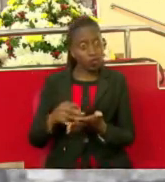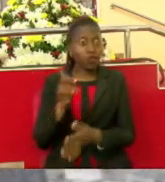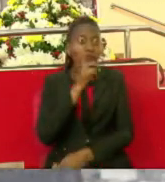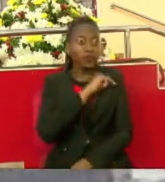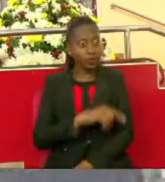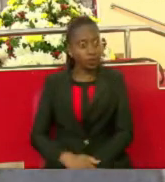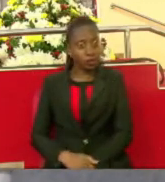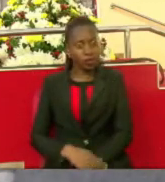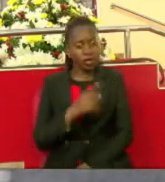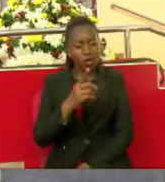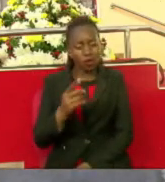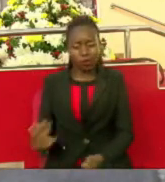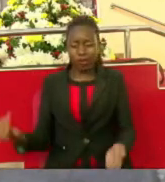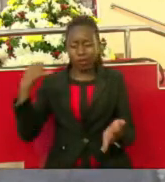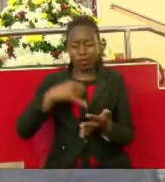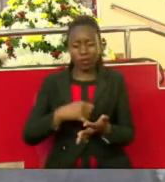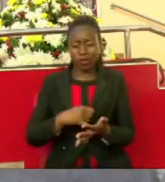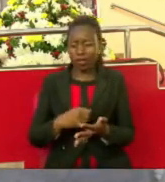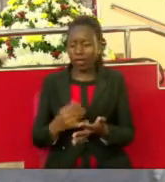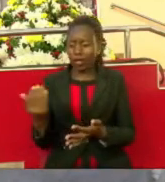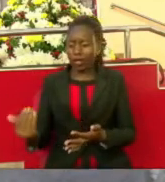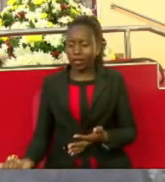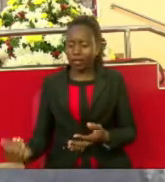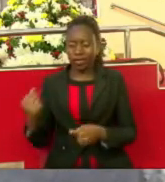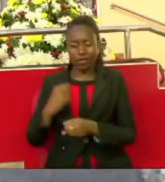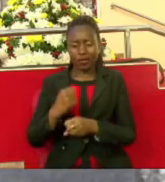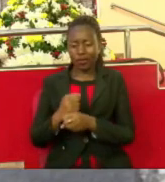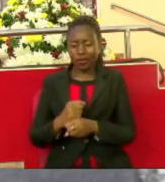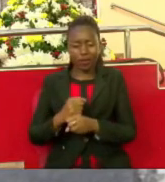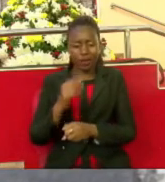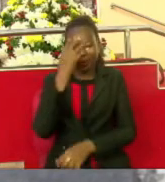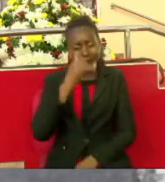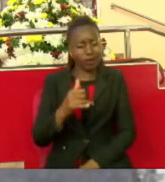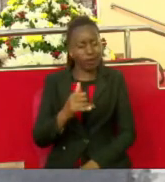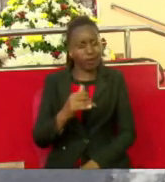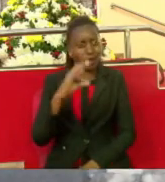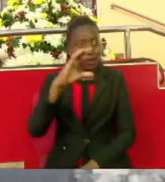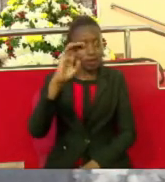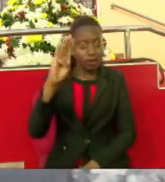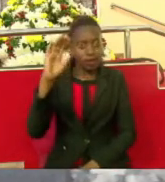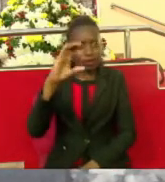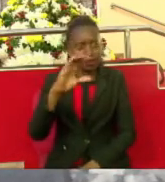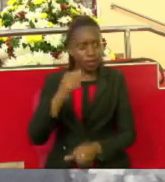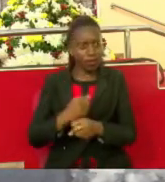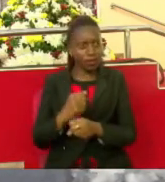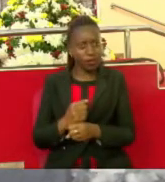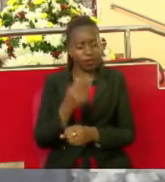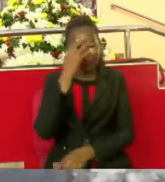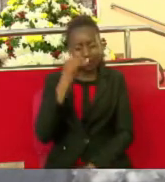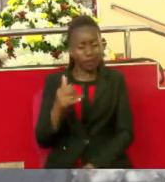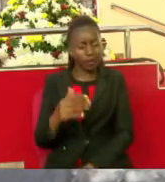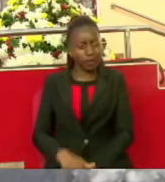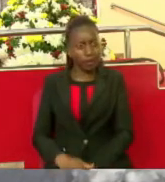child's CBC work? You want the teacher to take up from morning